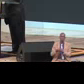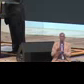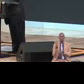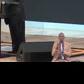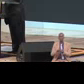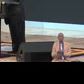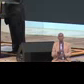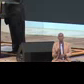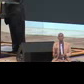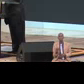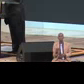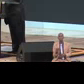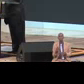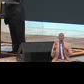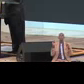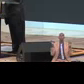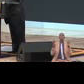Overcoming.